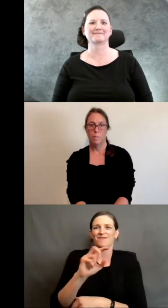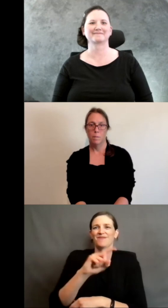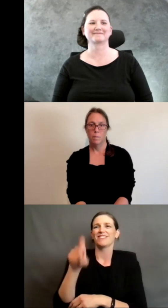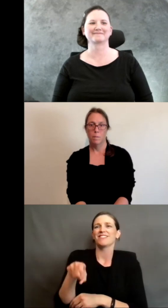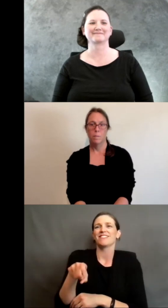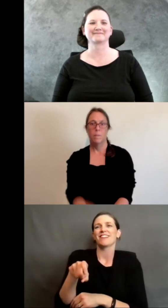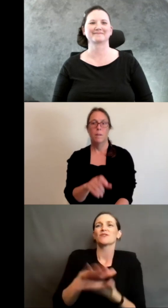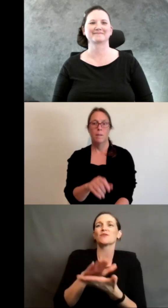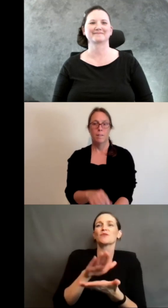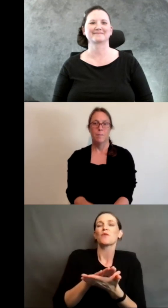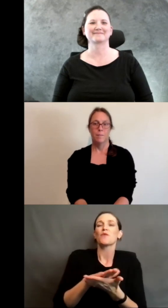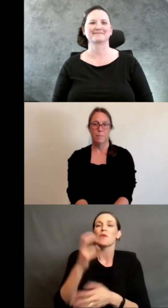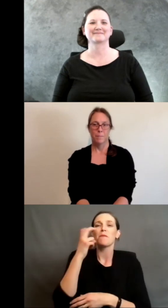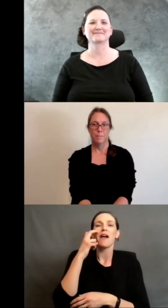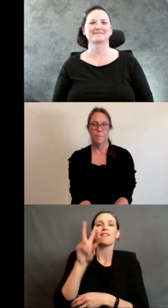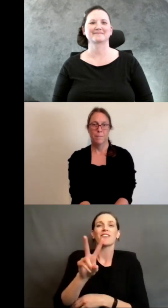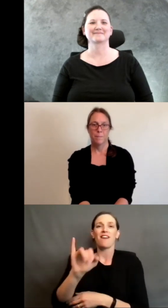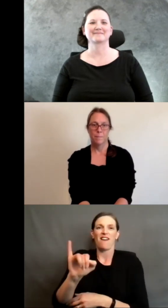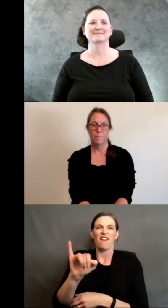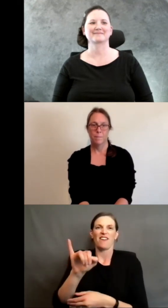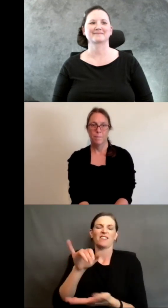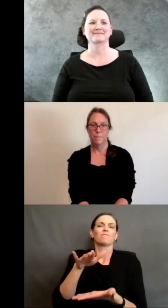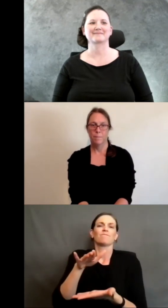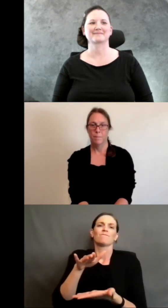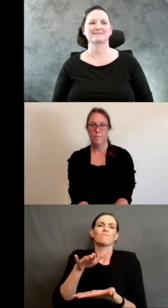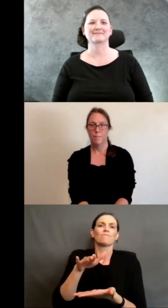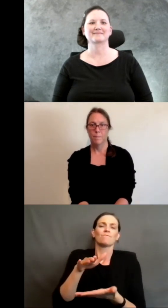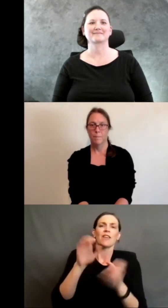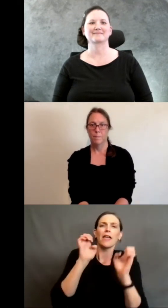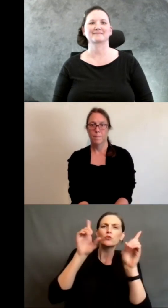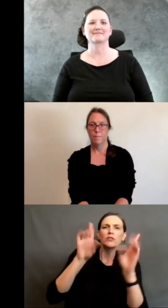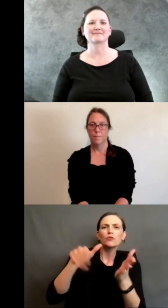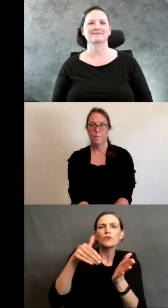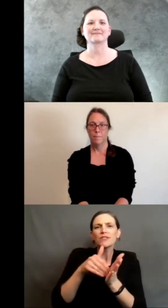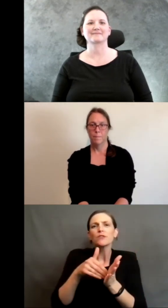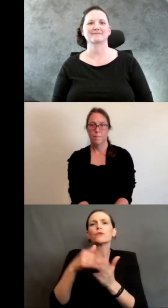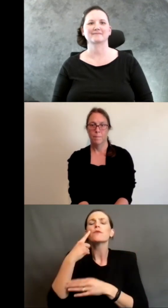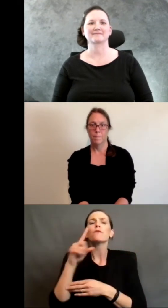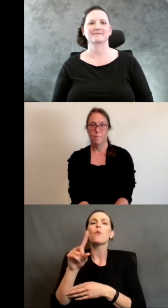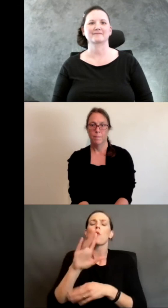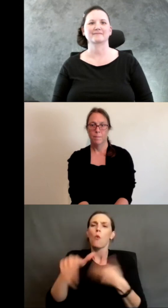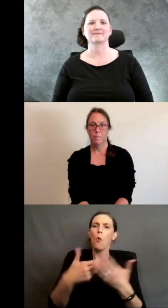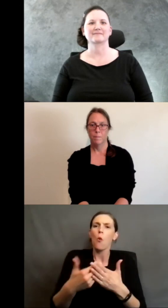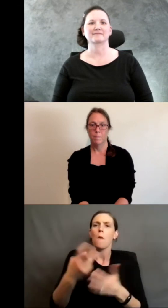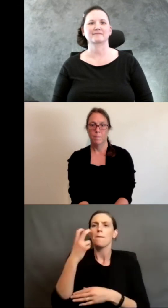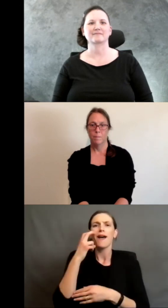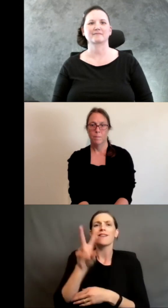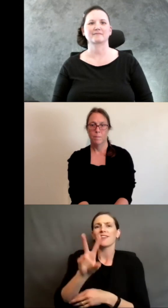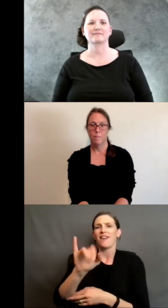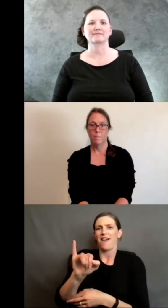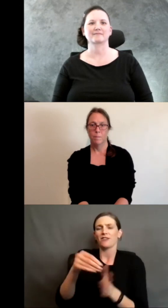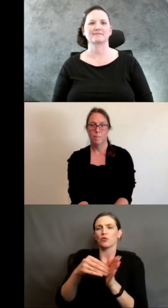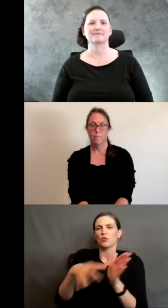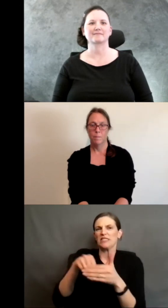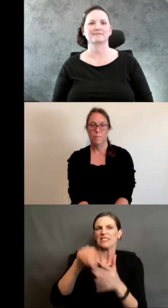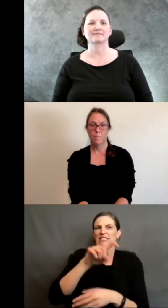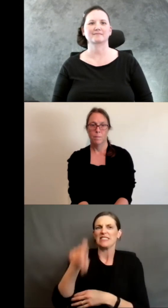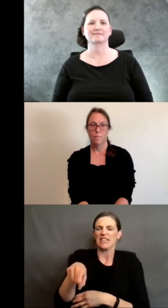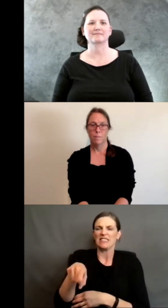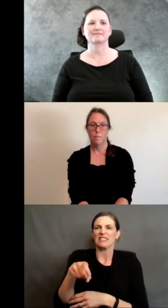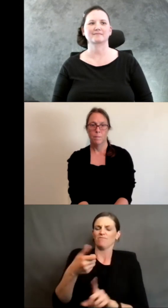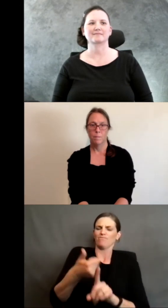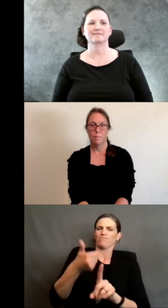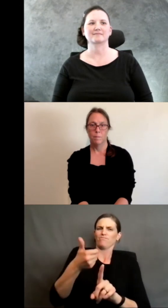center for educational services for all blind and visually impaired students in Texas. TSBVI is a special public